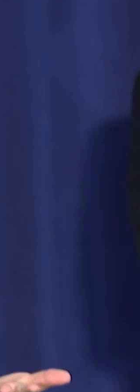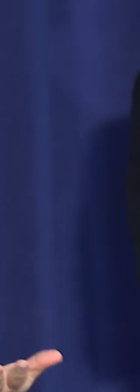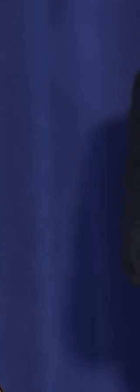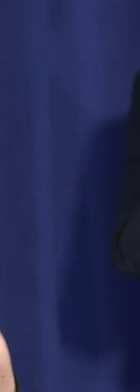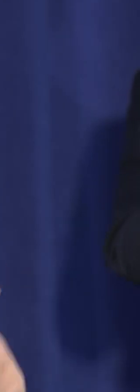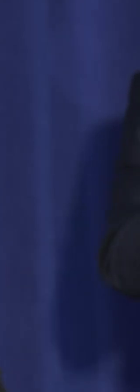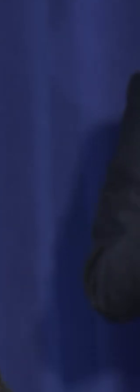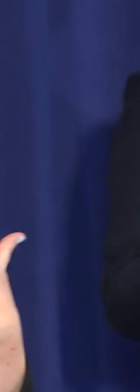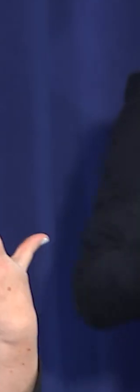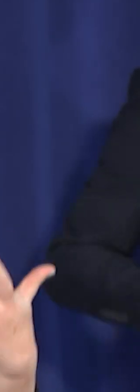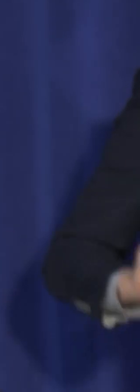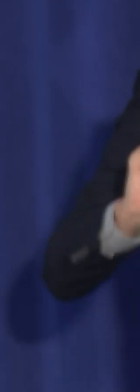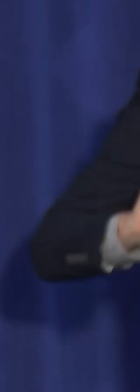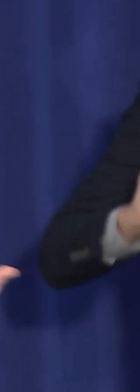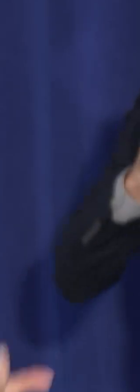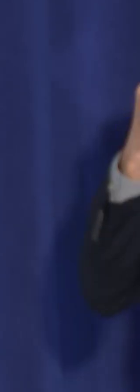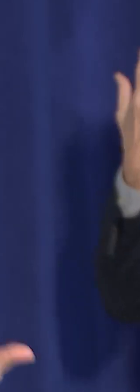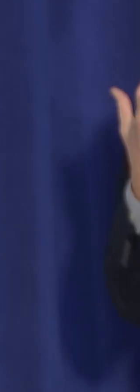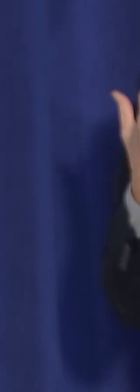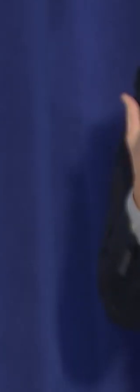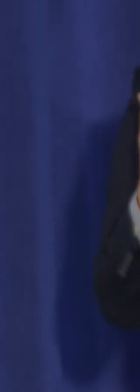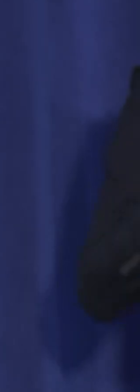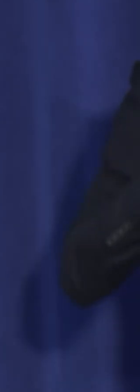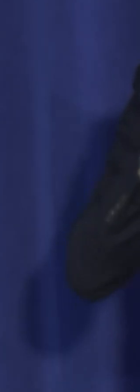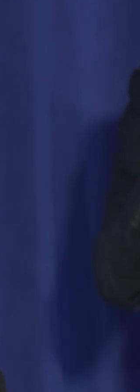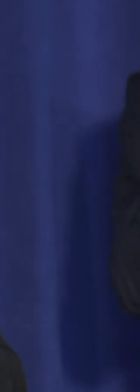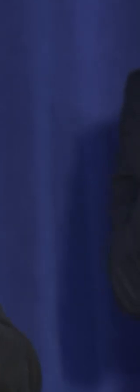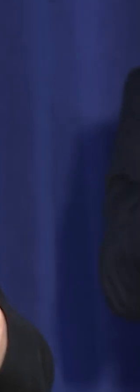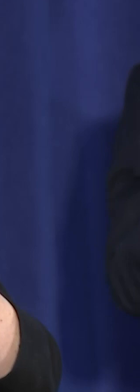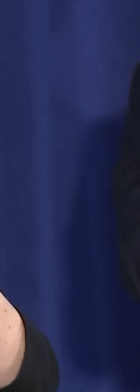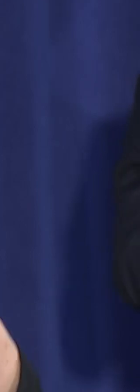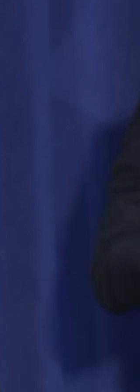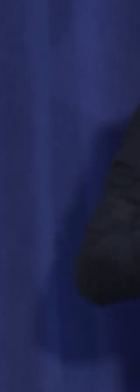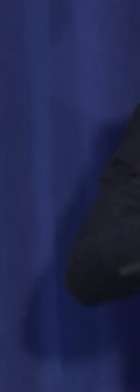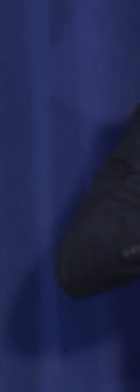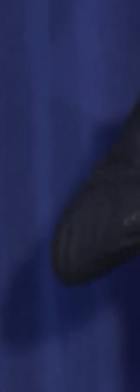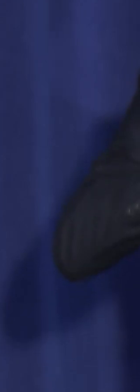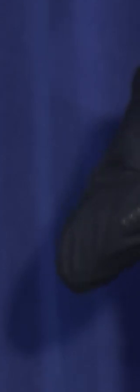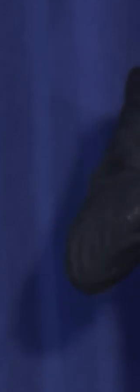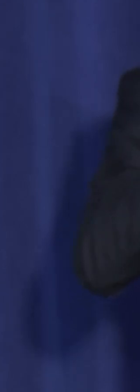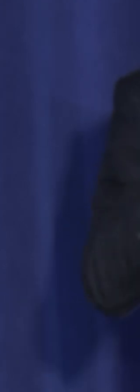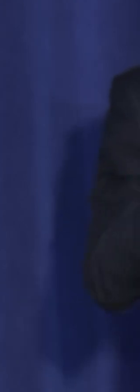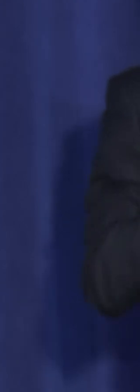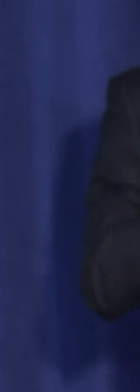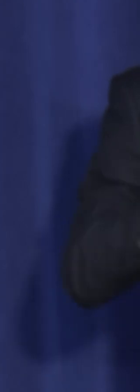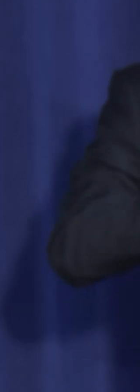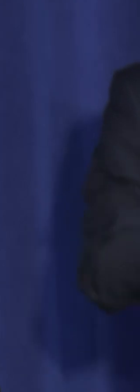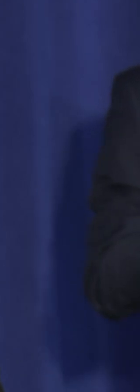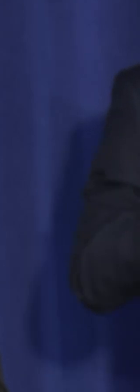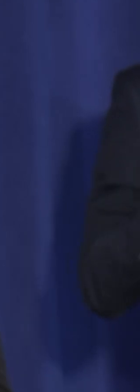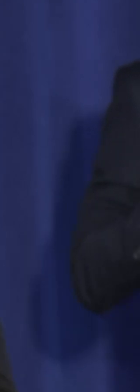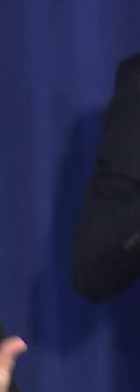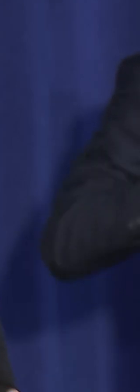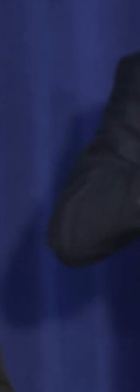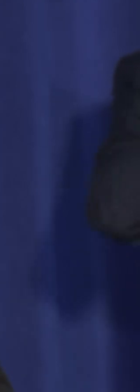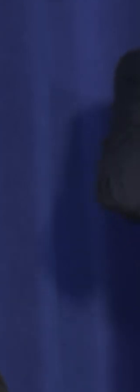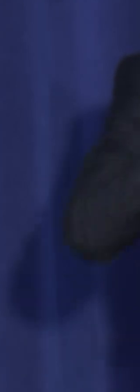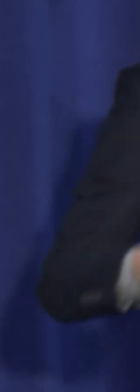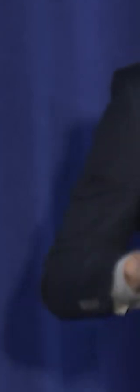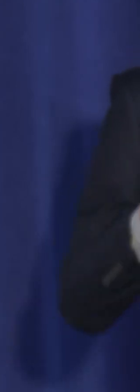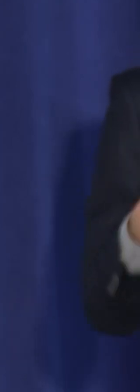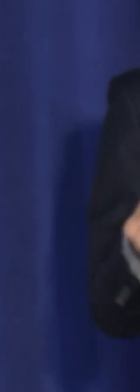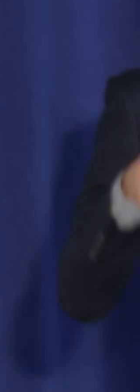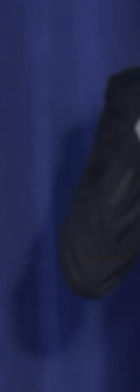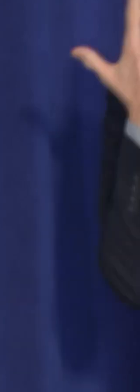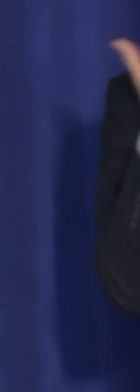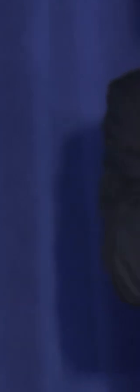are trying to depend on the protection, you do get some protection, but it is probably relatively short term and it doesn't hold up